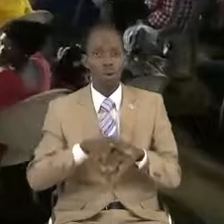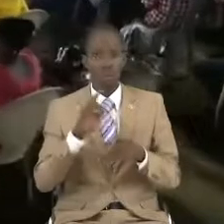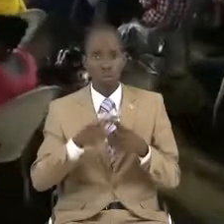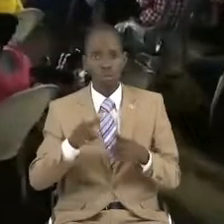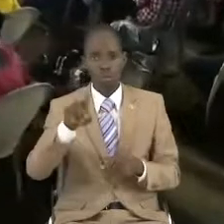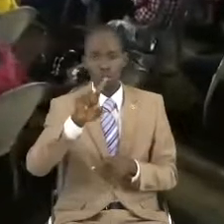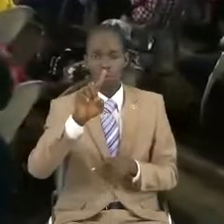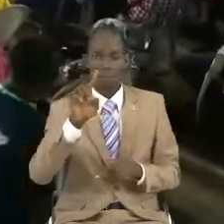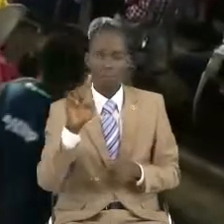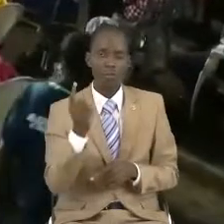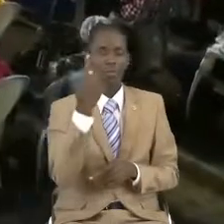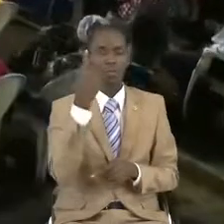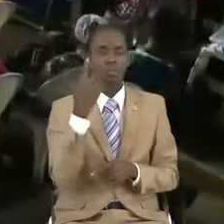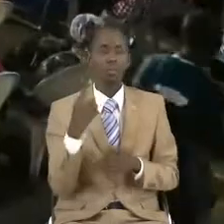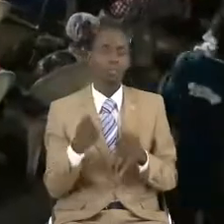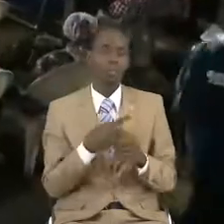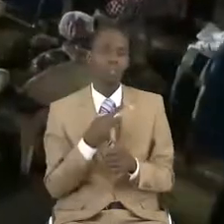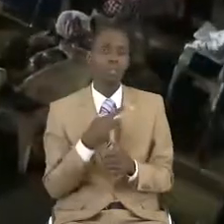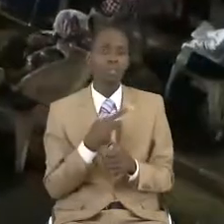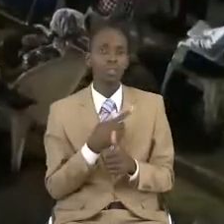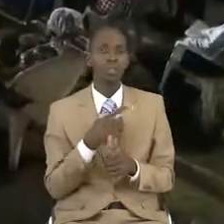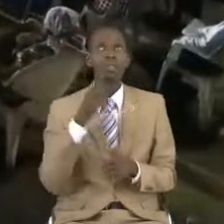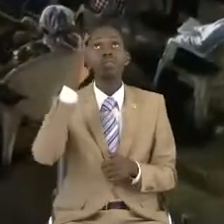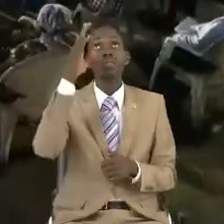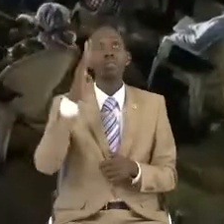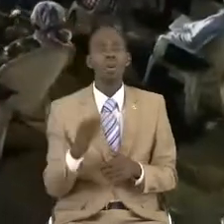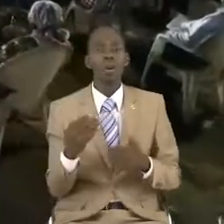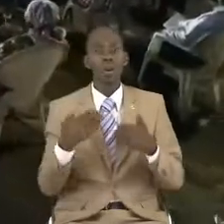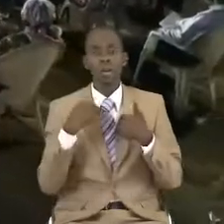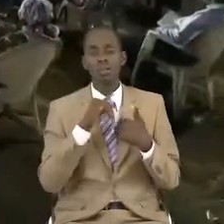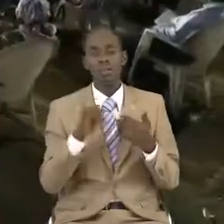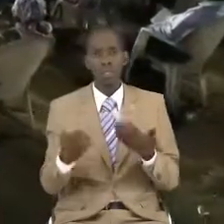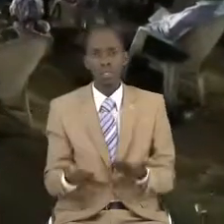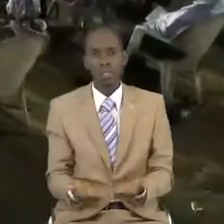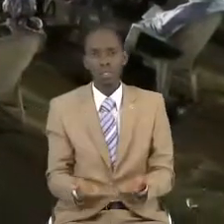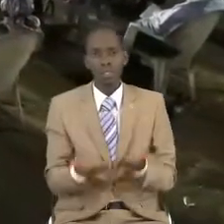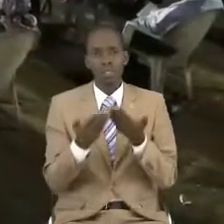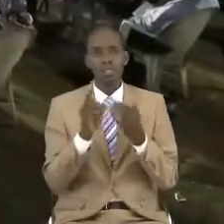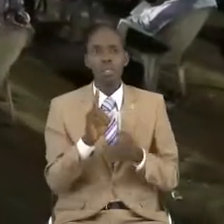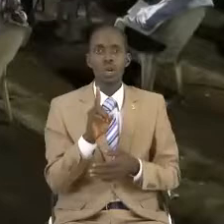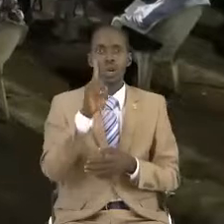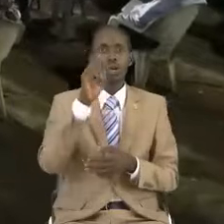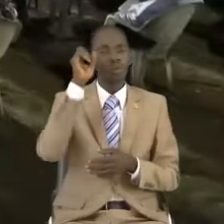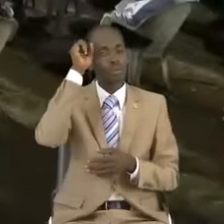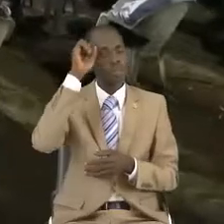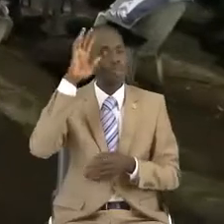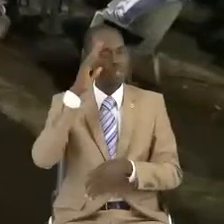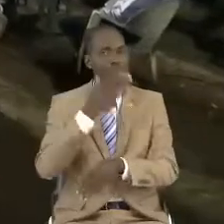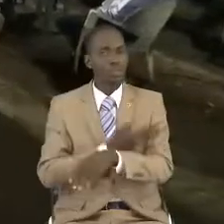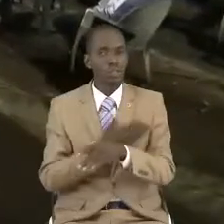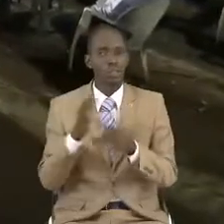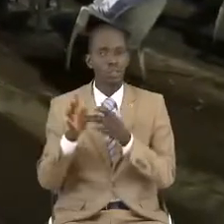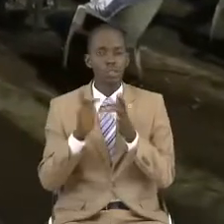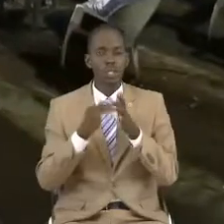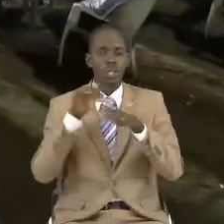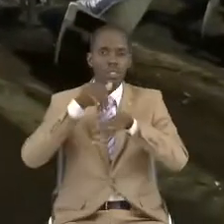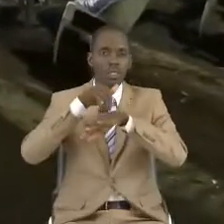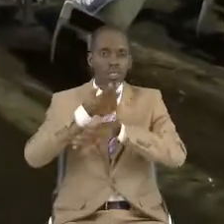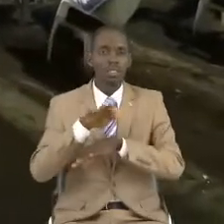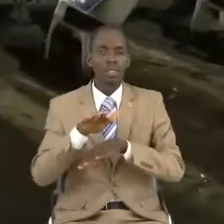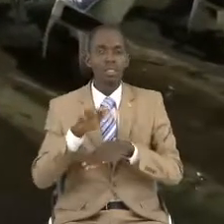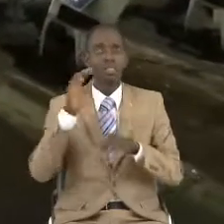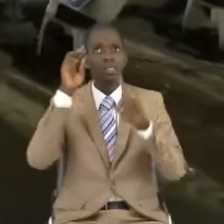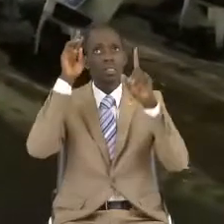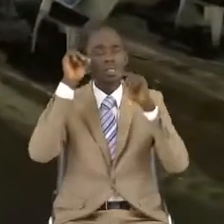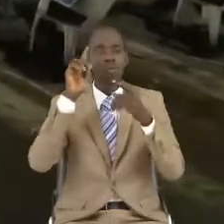god have been raised up his son jesus sent him to bless you he will bless